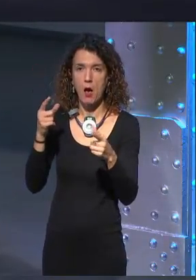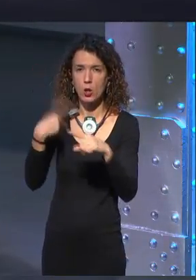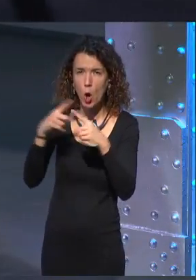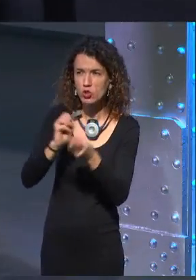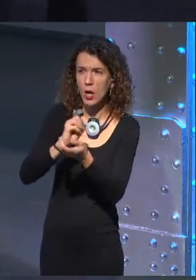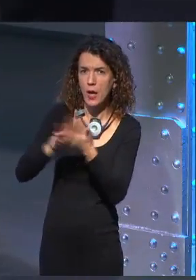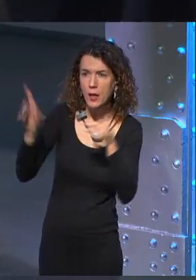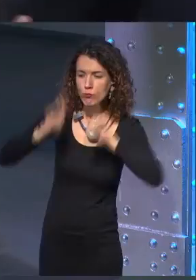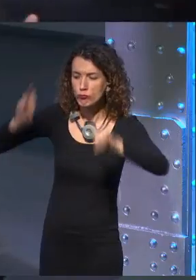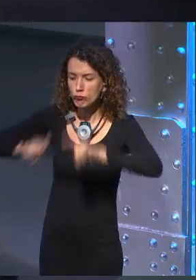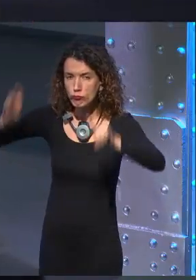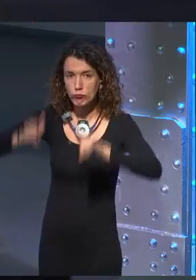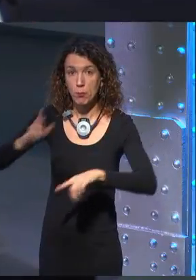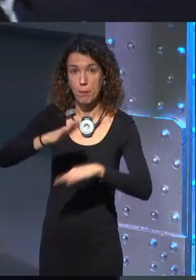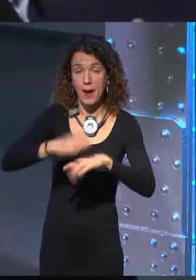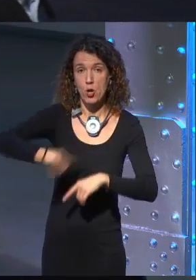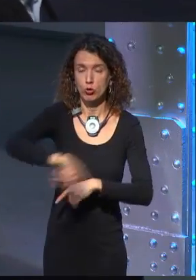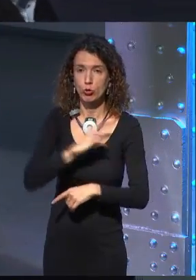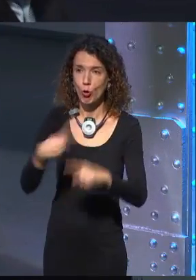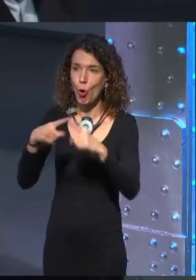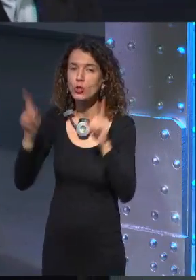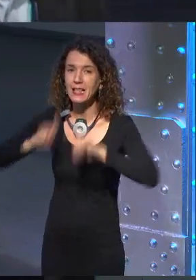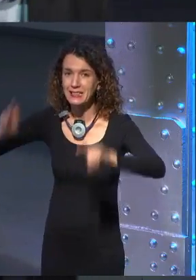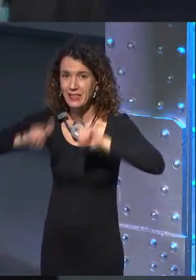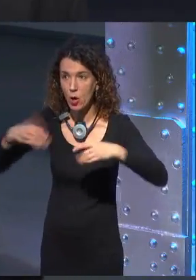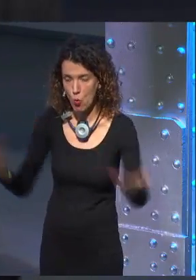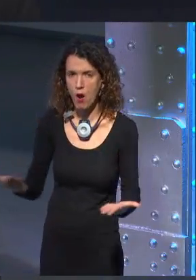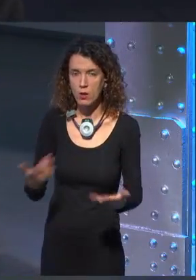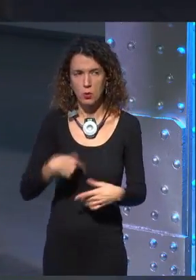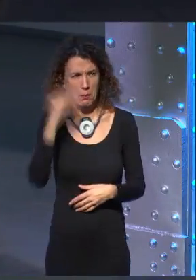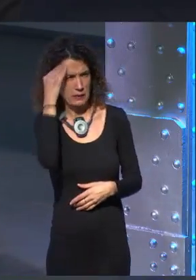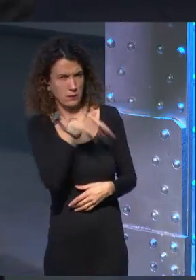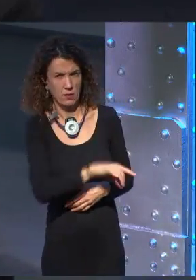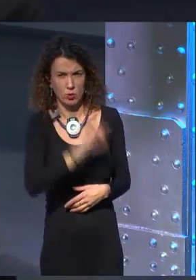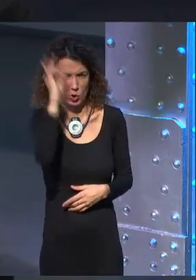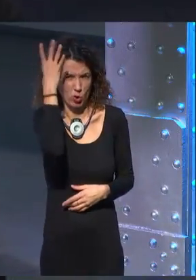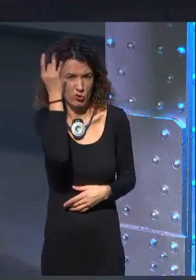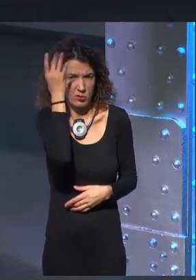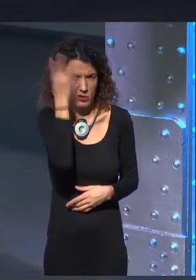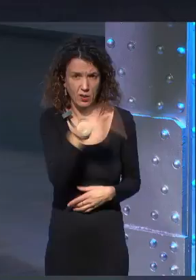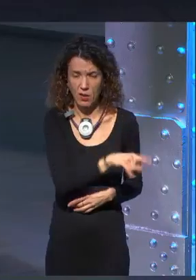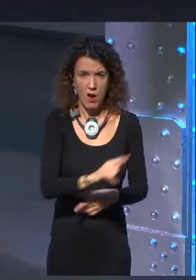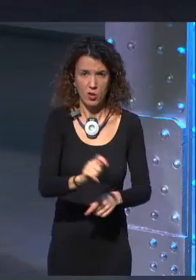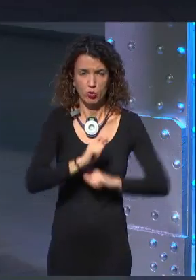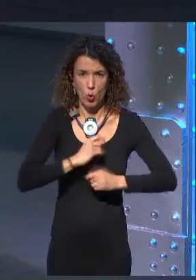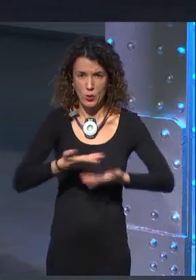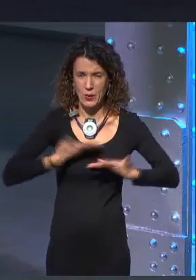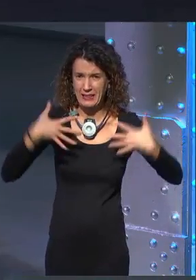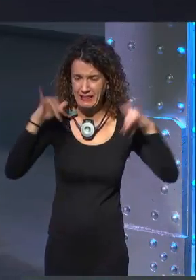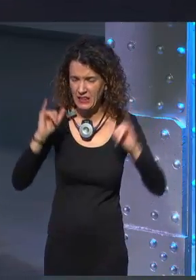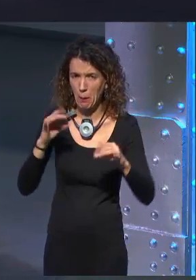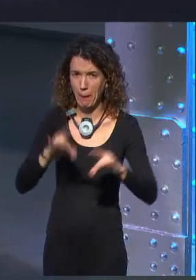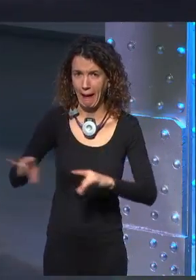the dumbest effing idea I have ever heard in my life. That cannot happen. Sent them back and said, think of something